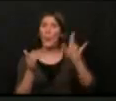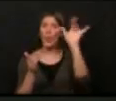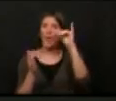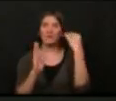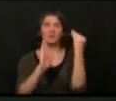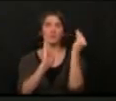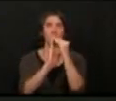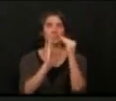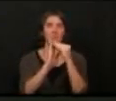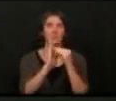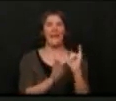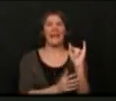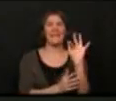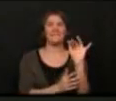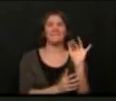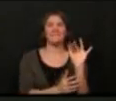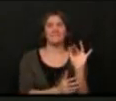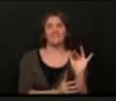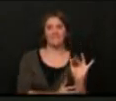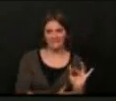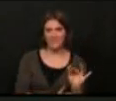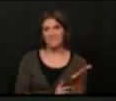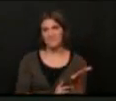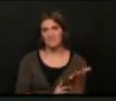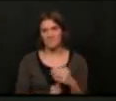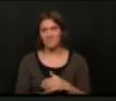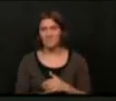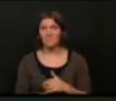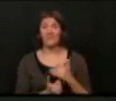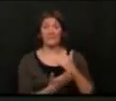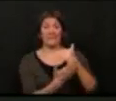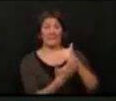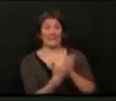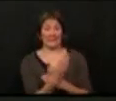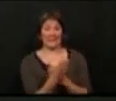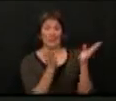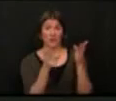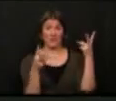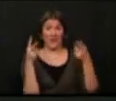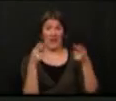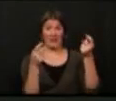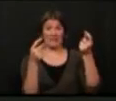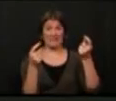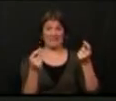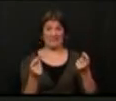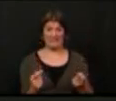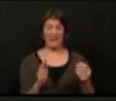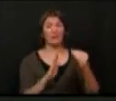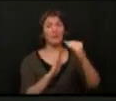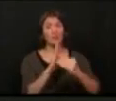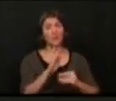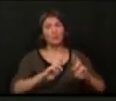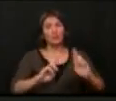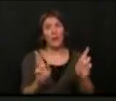we're going to deal with them. Now, putting that list of potential service cuts together